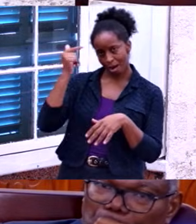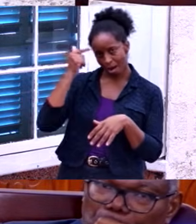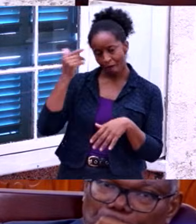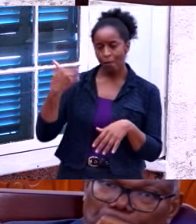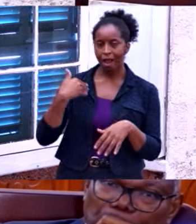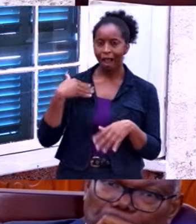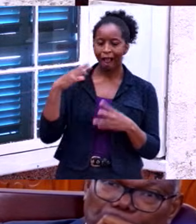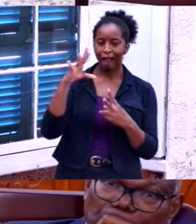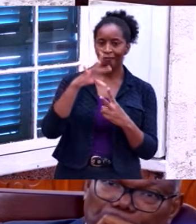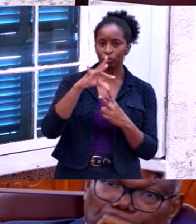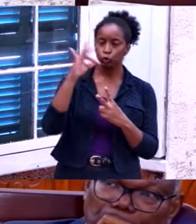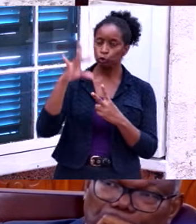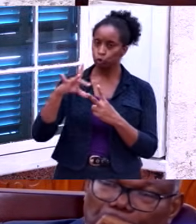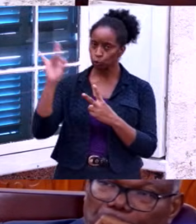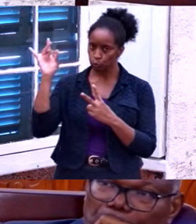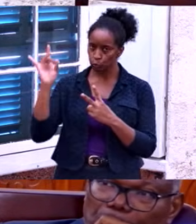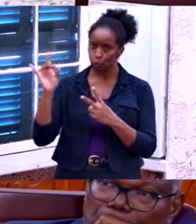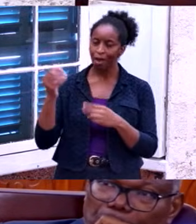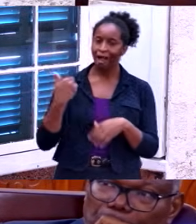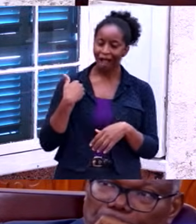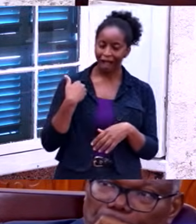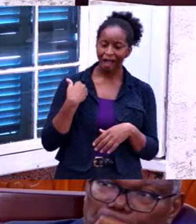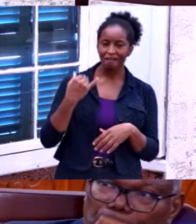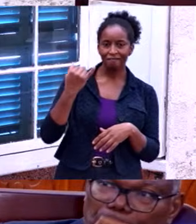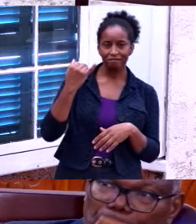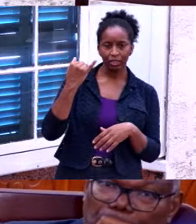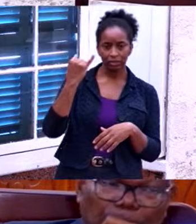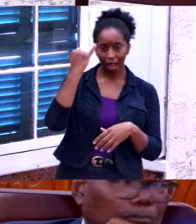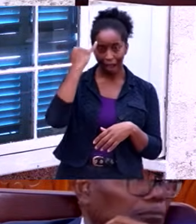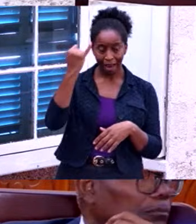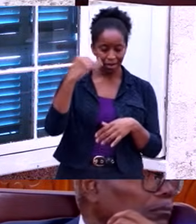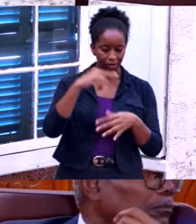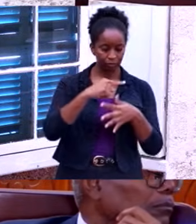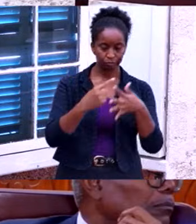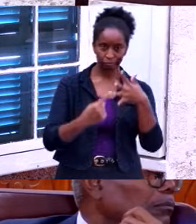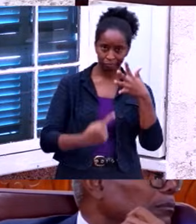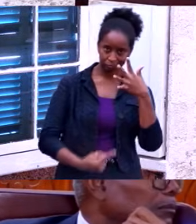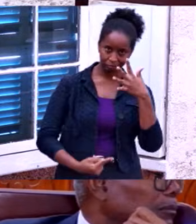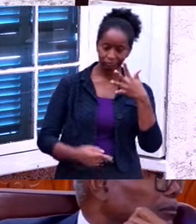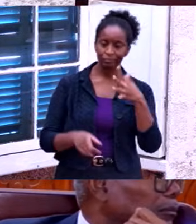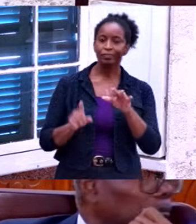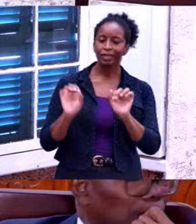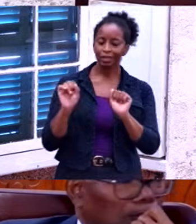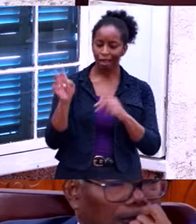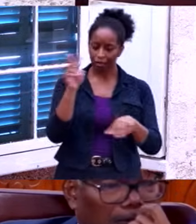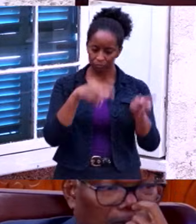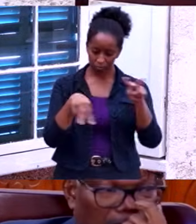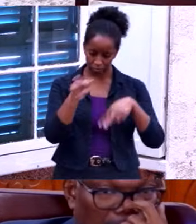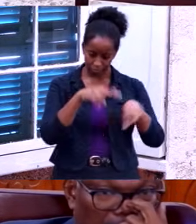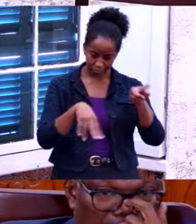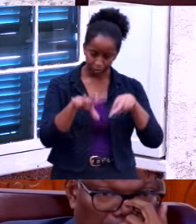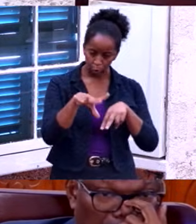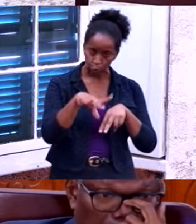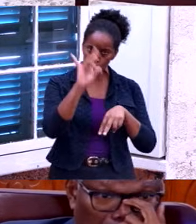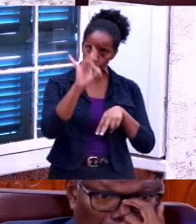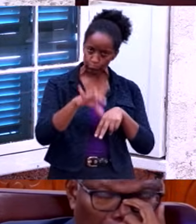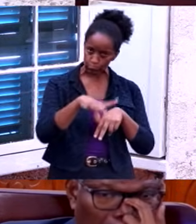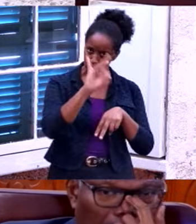in conveying our rationale so that any member of the public can see and